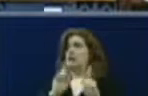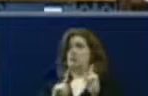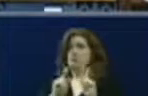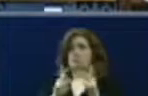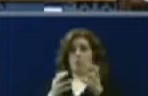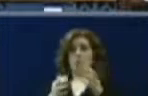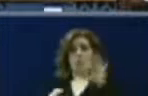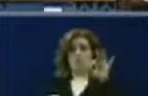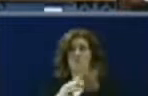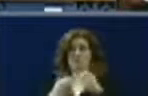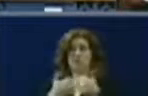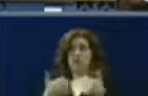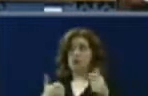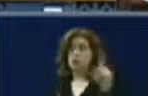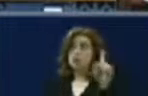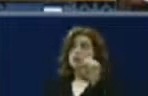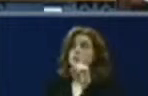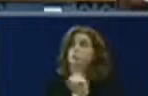on separately?